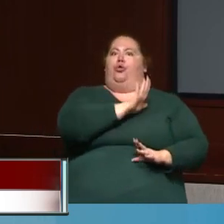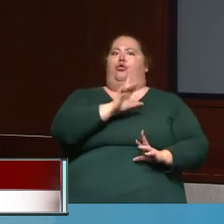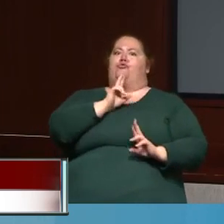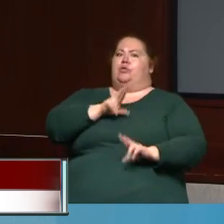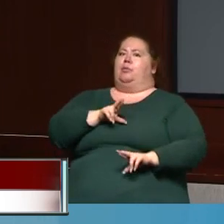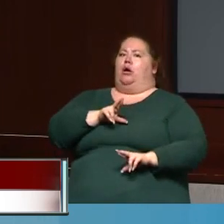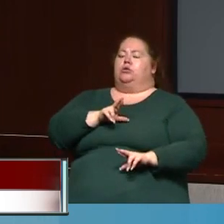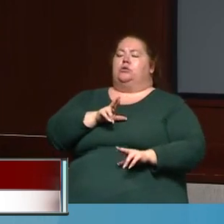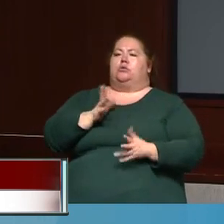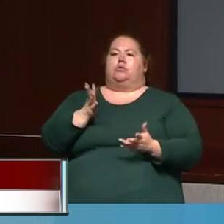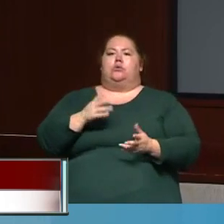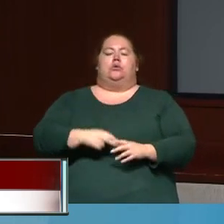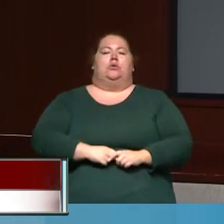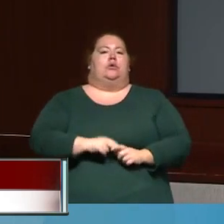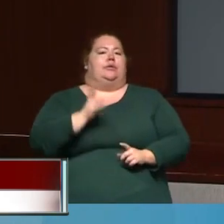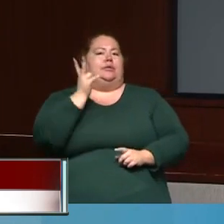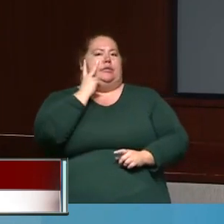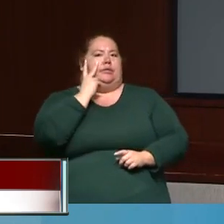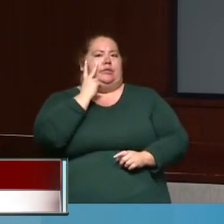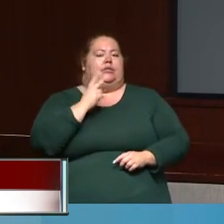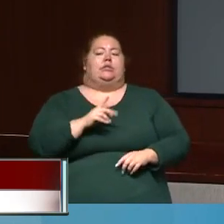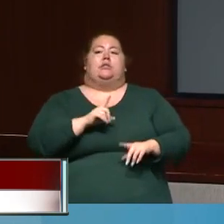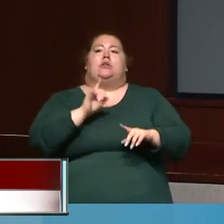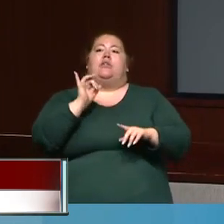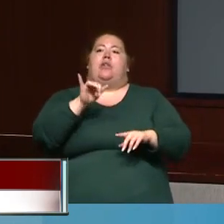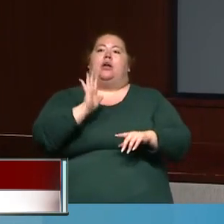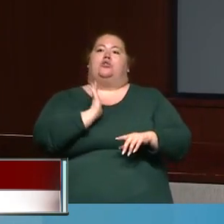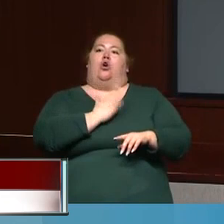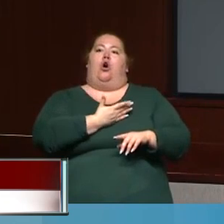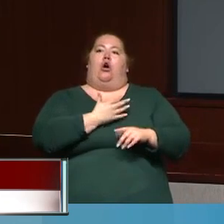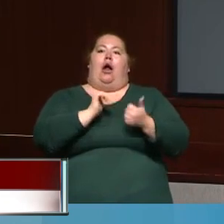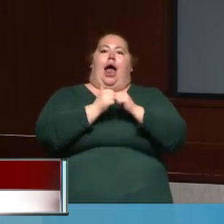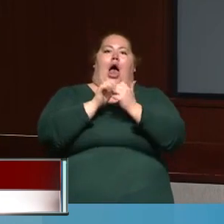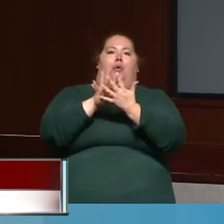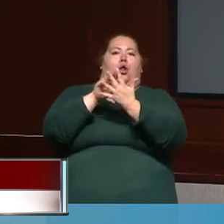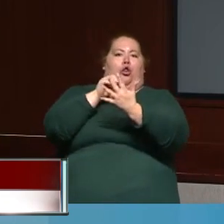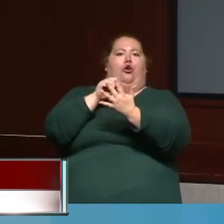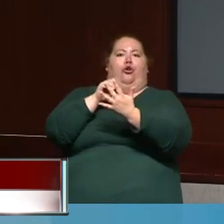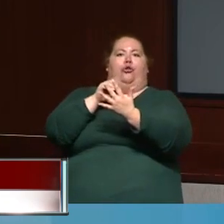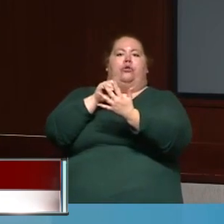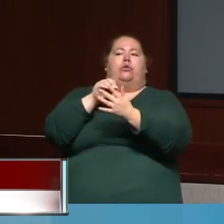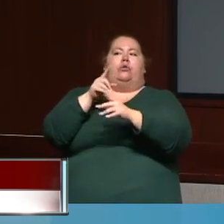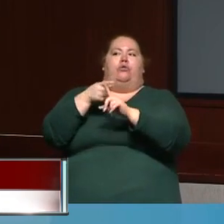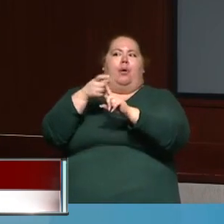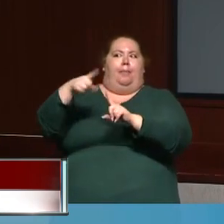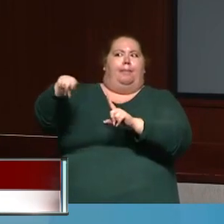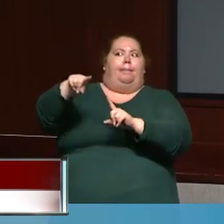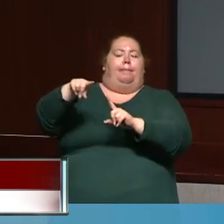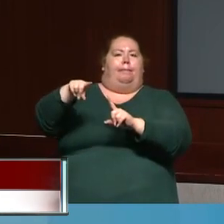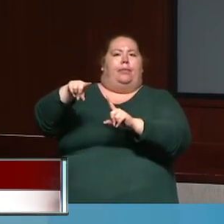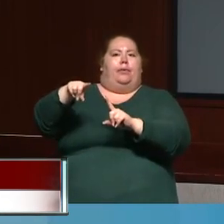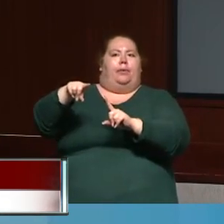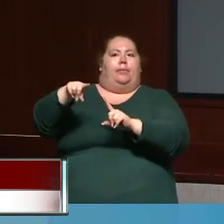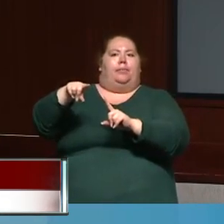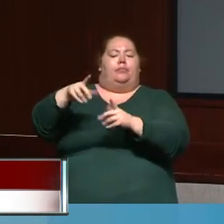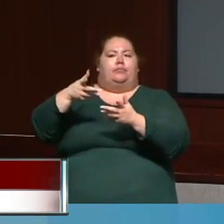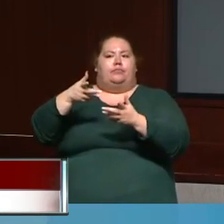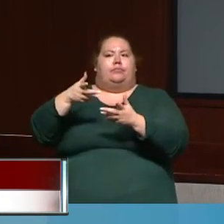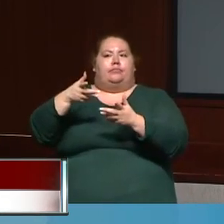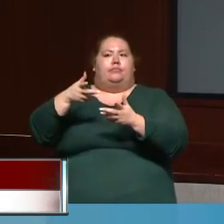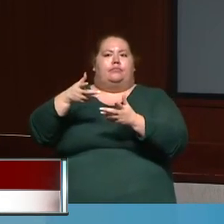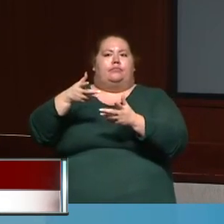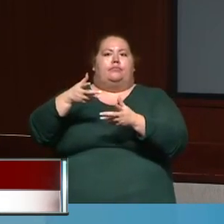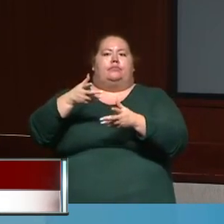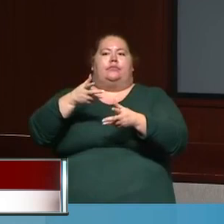lesson is that we need to continue to keep doing the work that it takes in order to keep our case rates,